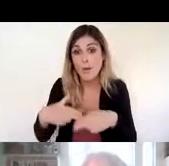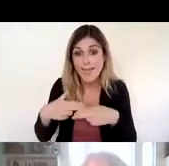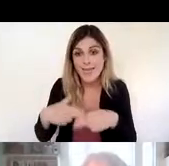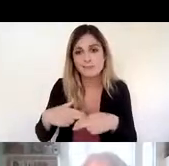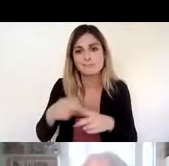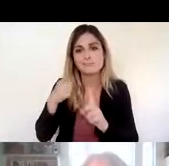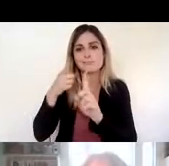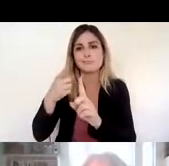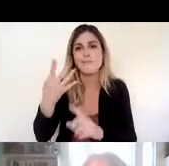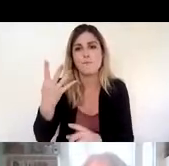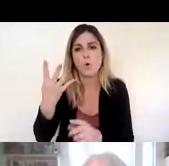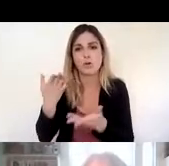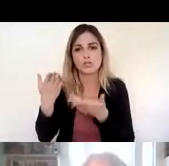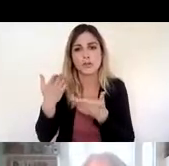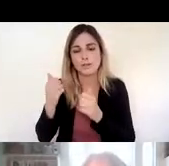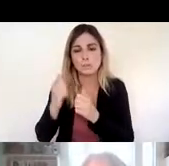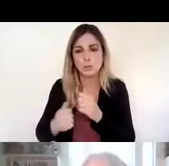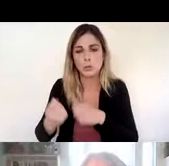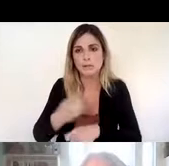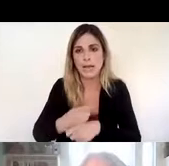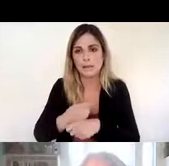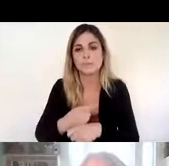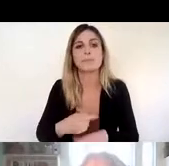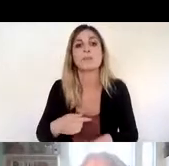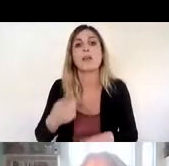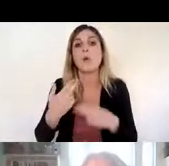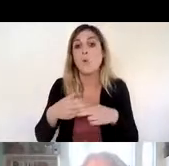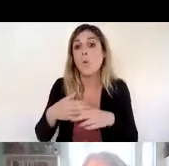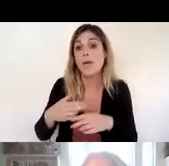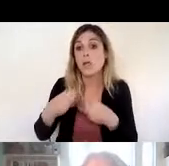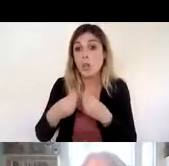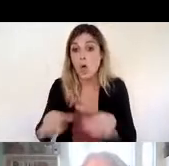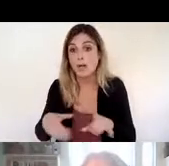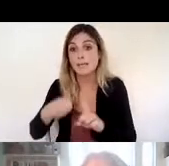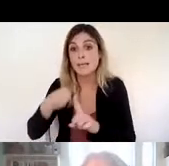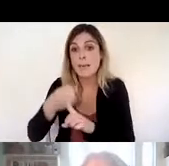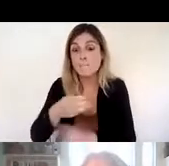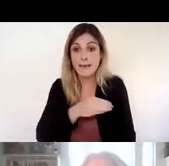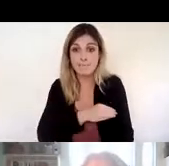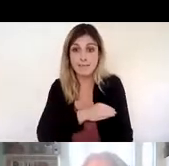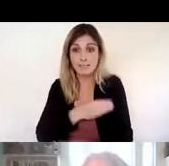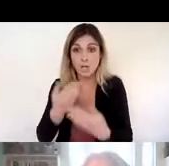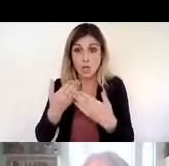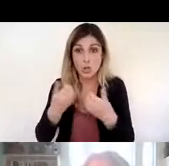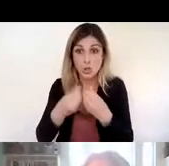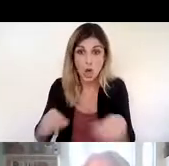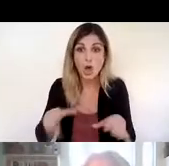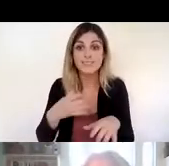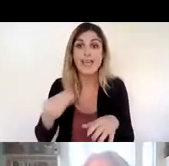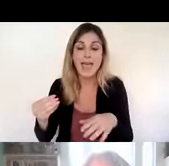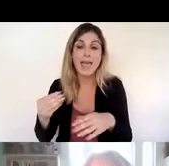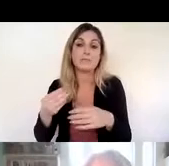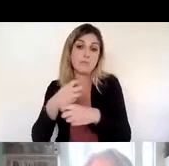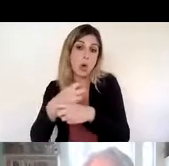legumes per day, because weight loss impacts muscle loss and bones as well. And eating a little bit more protein can help